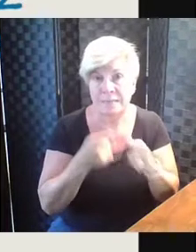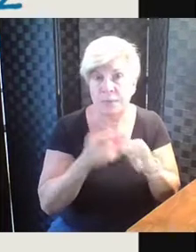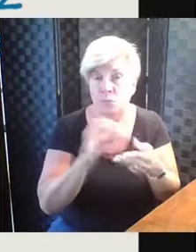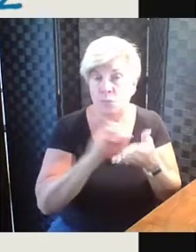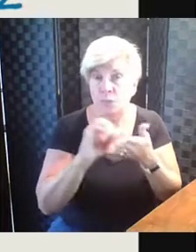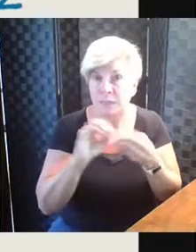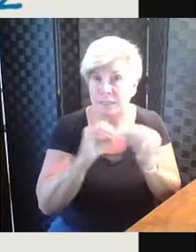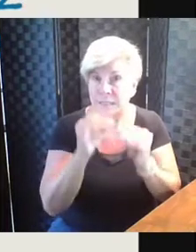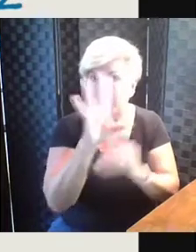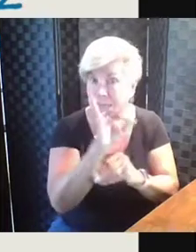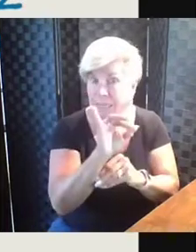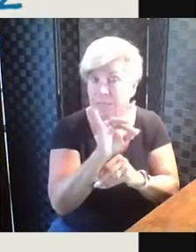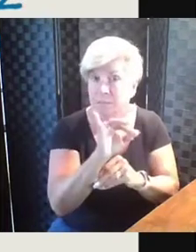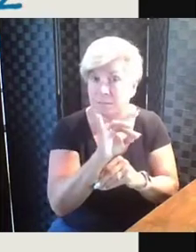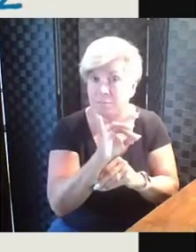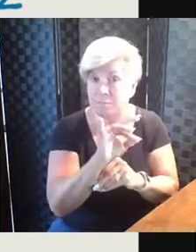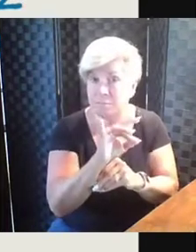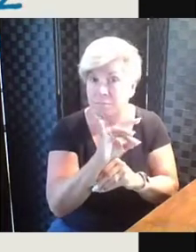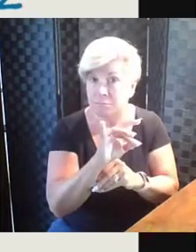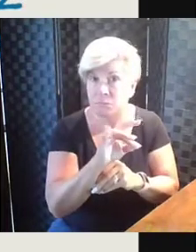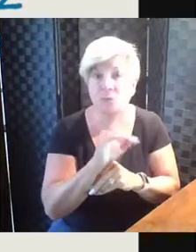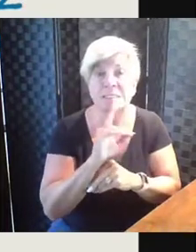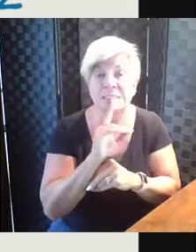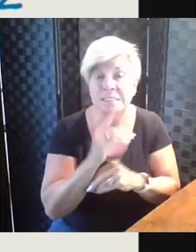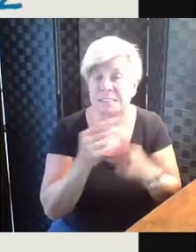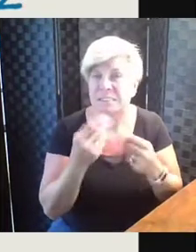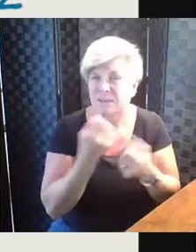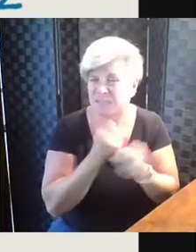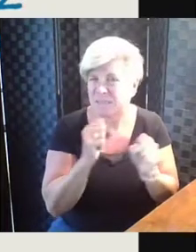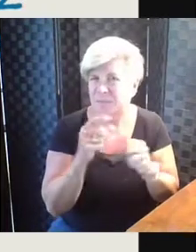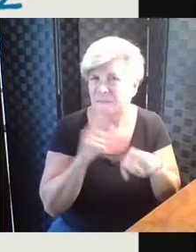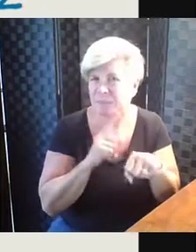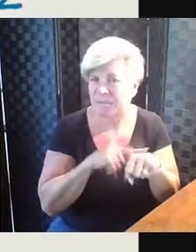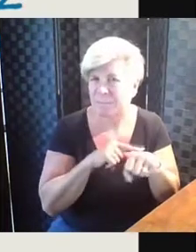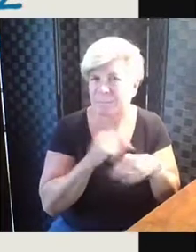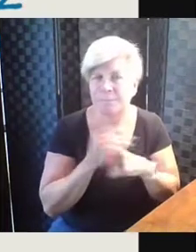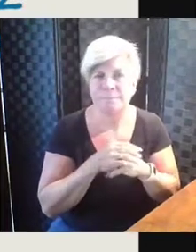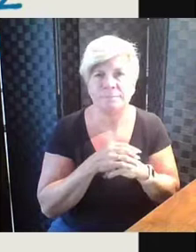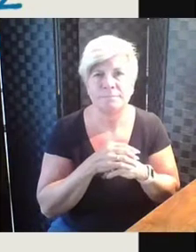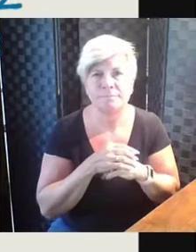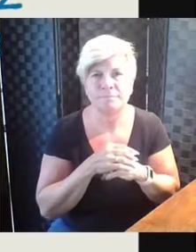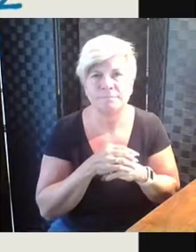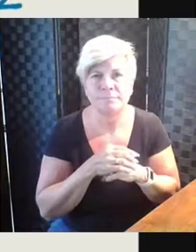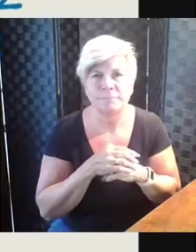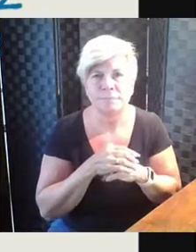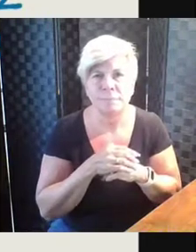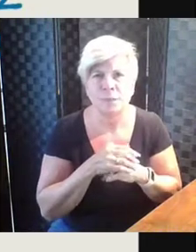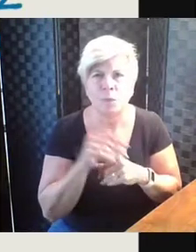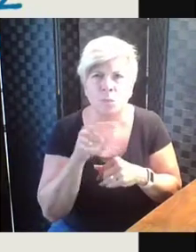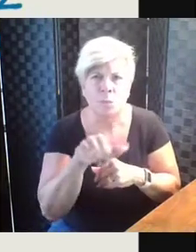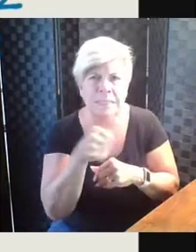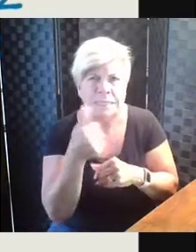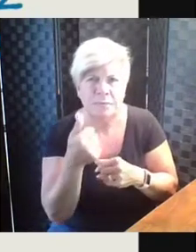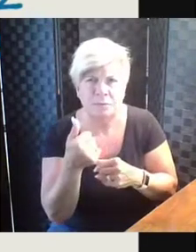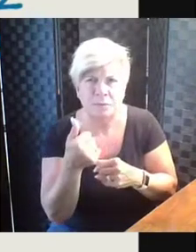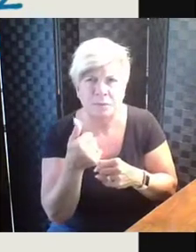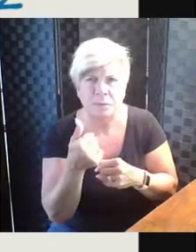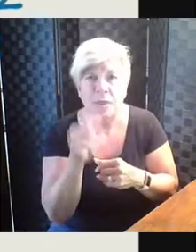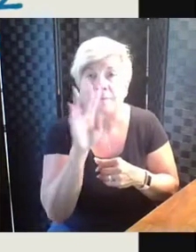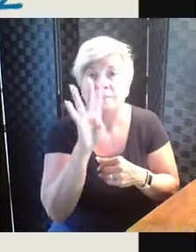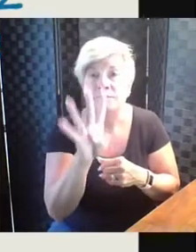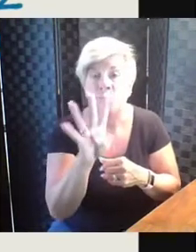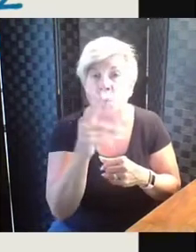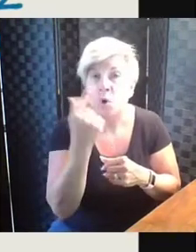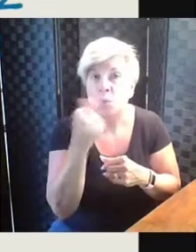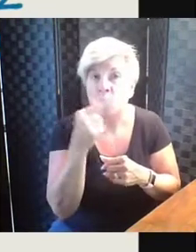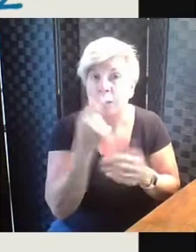write the number 8 inside of it. This way I could save some time. What do we learn in the rest of the sentence? There are 4